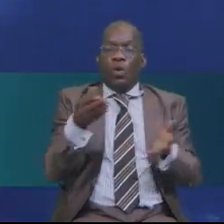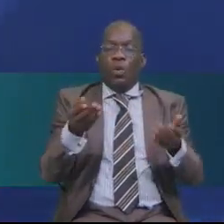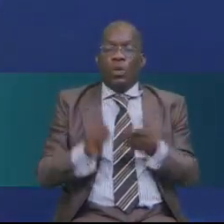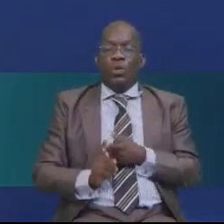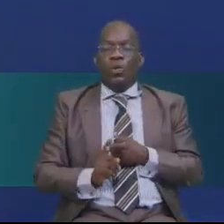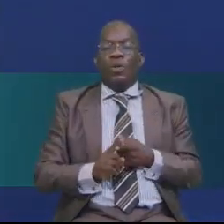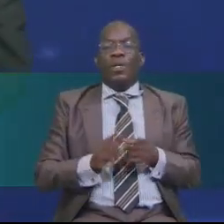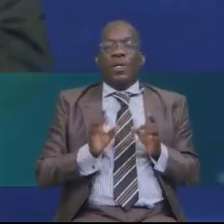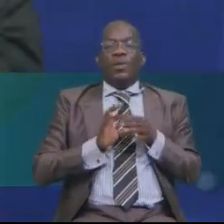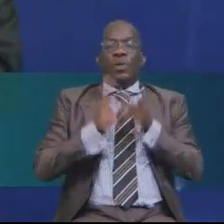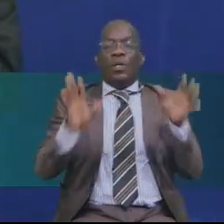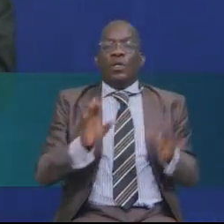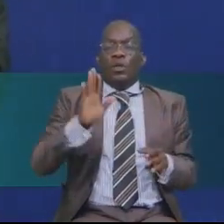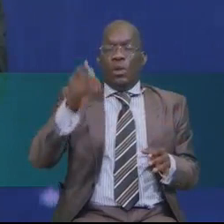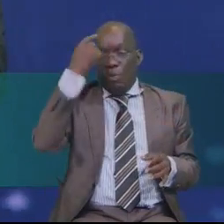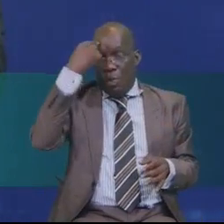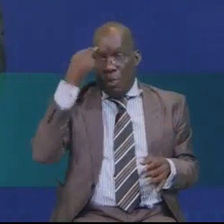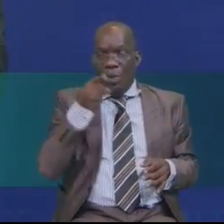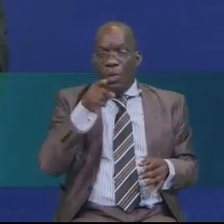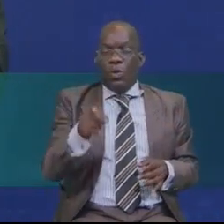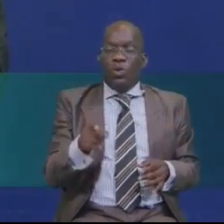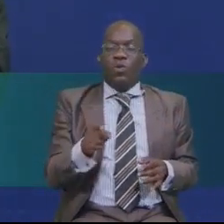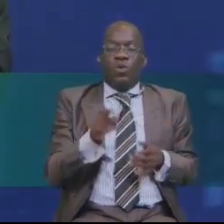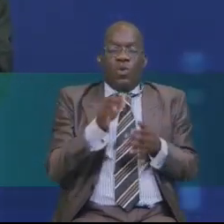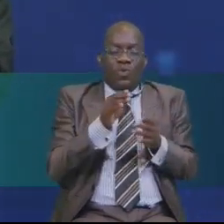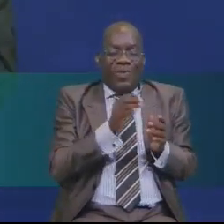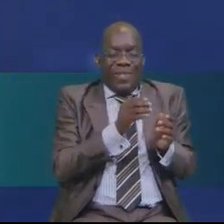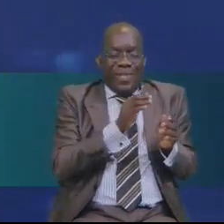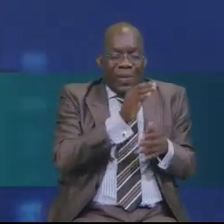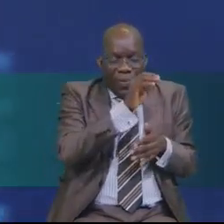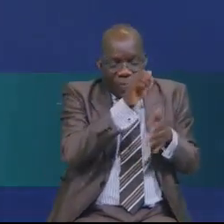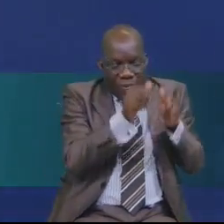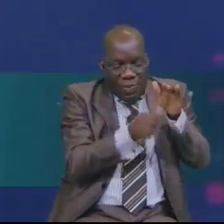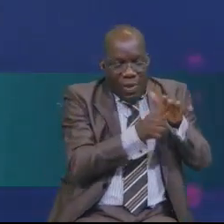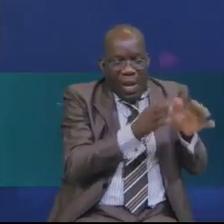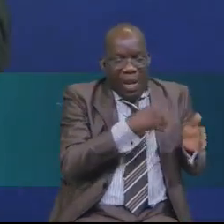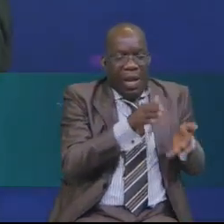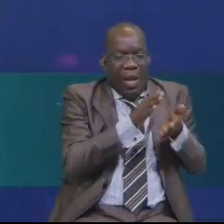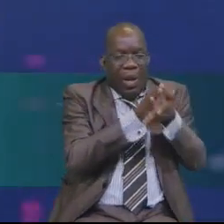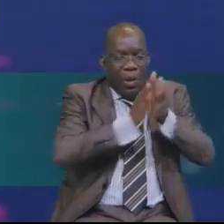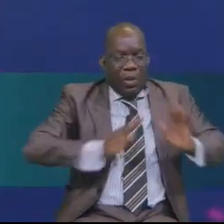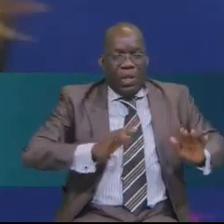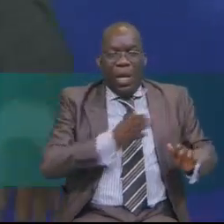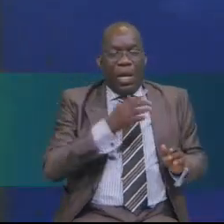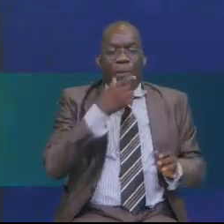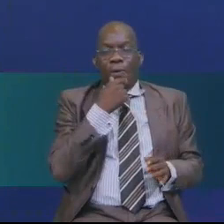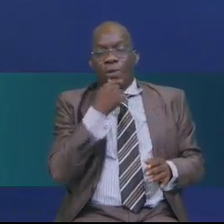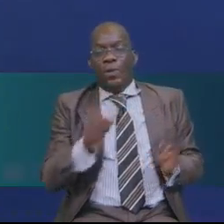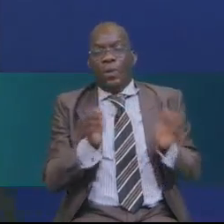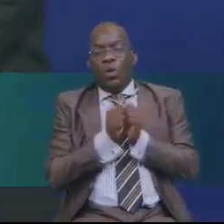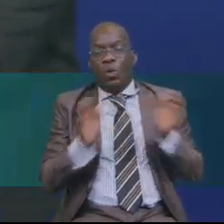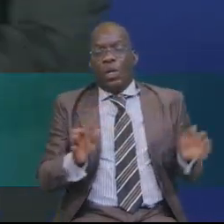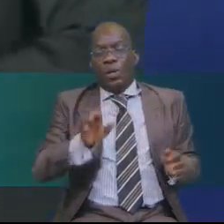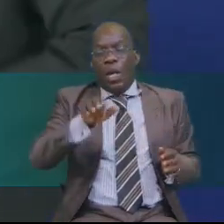whatever, you quietly and silently and surreptitiously, without